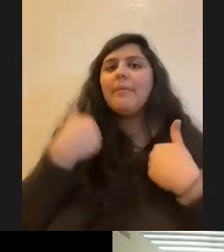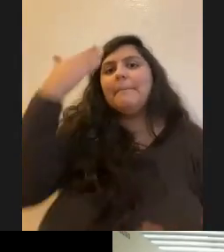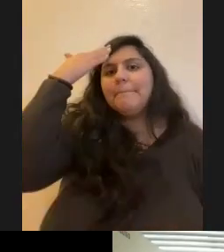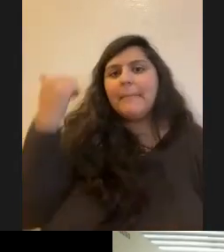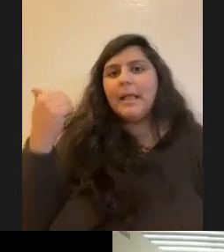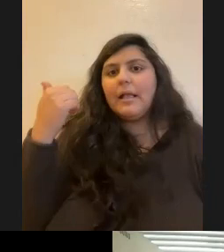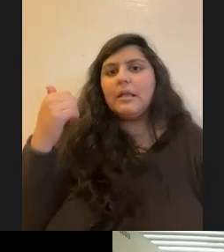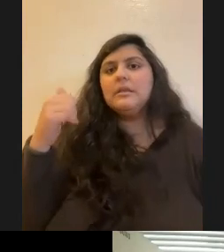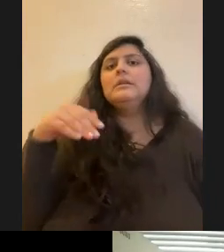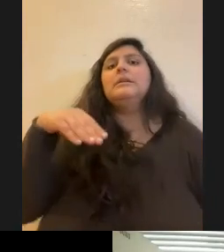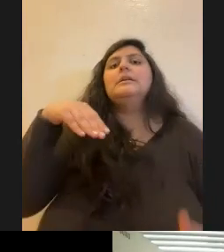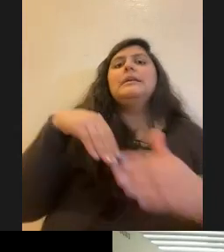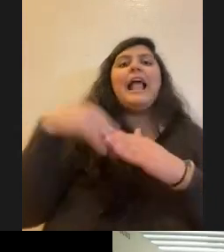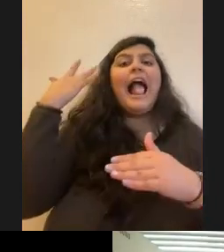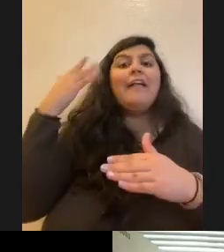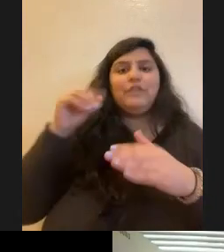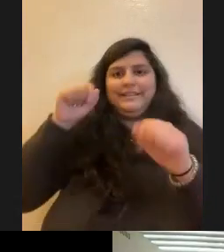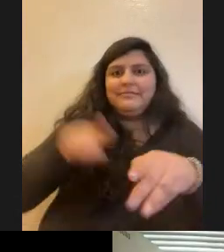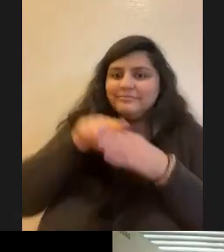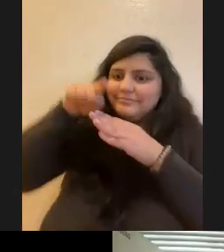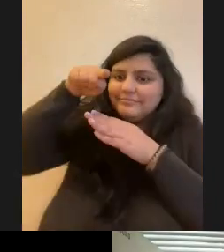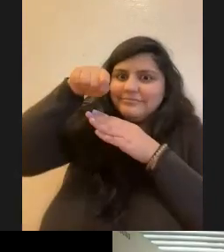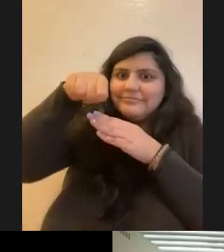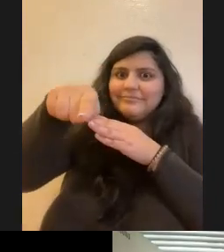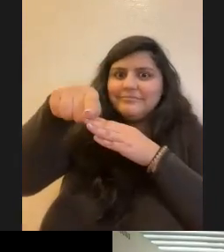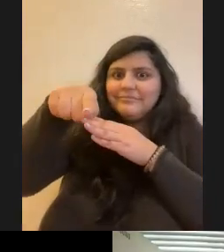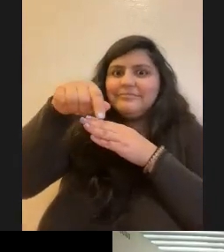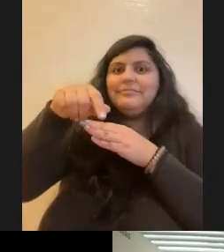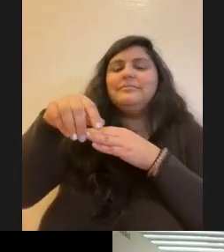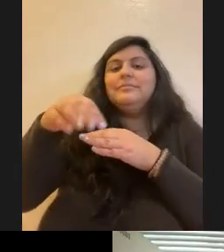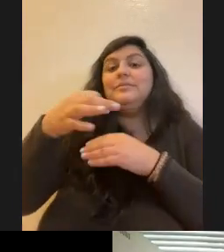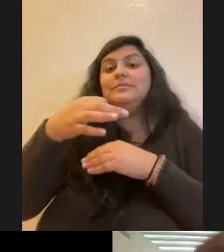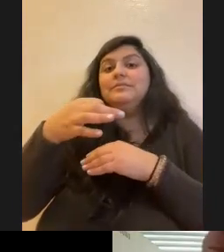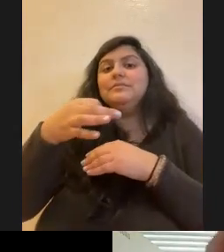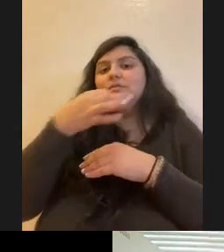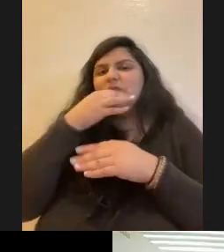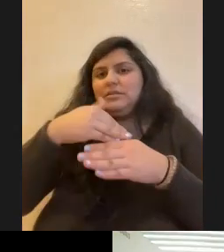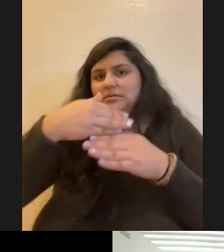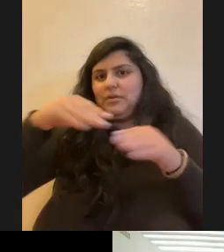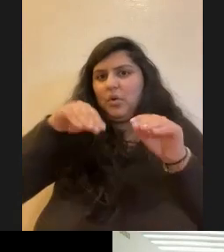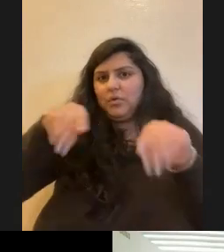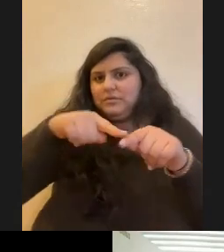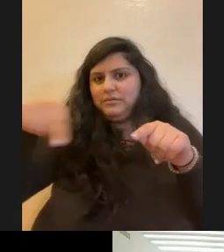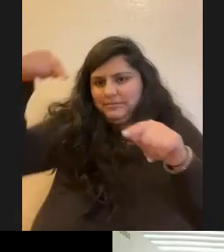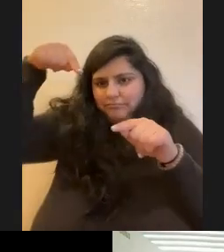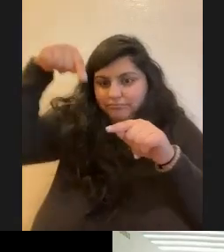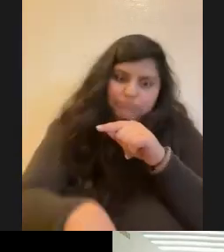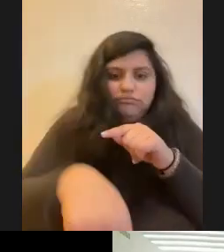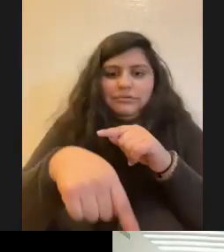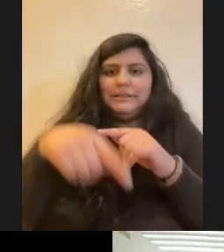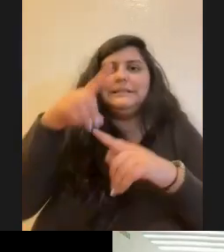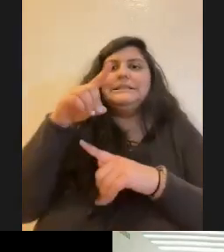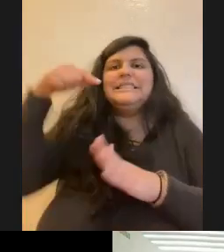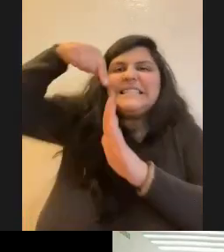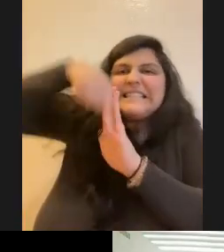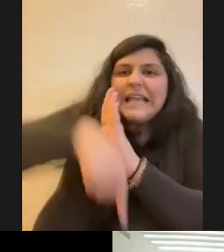of California you can get relatively very soon off the coast of California, it becomes really deep trenches, and